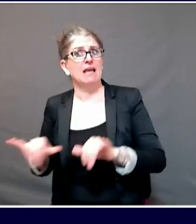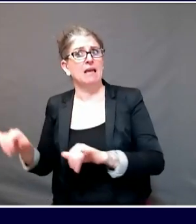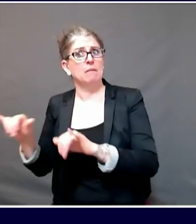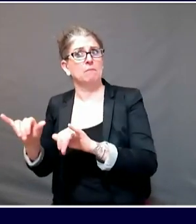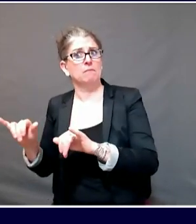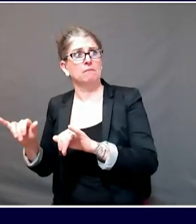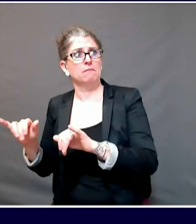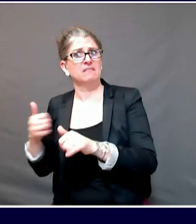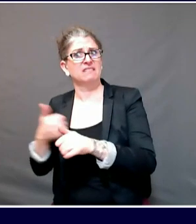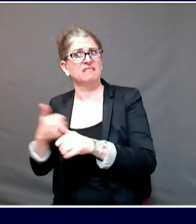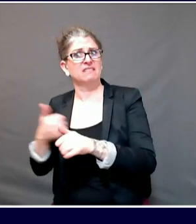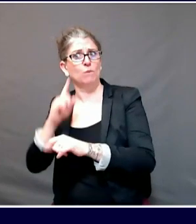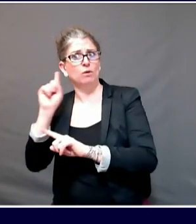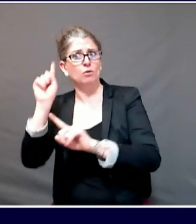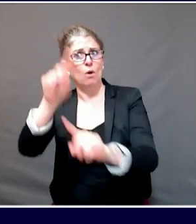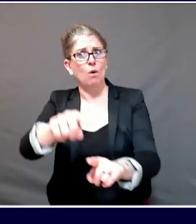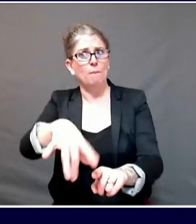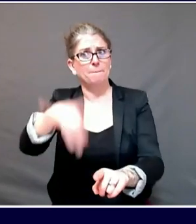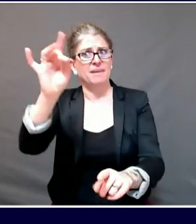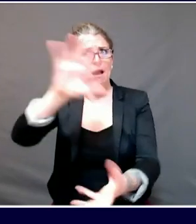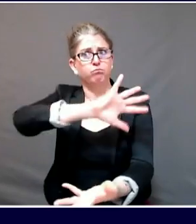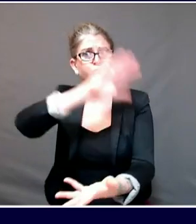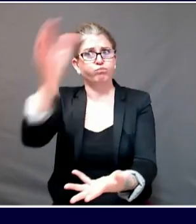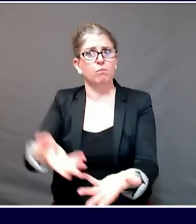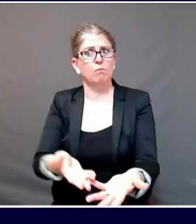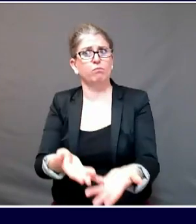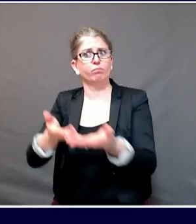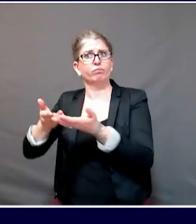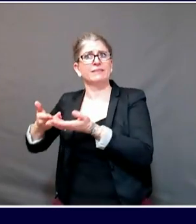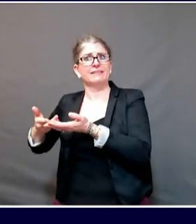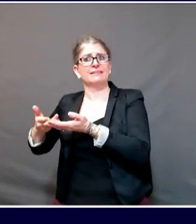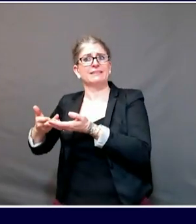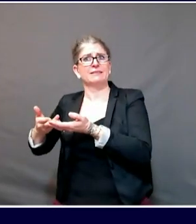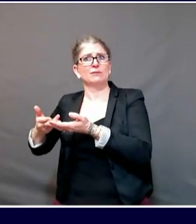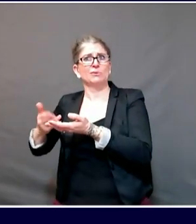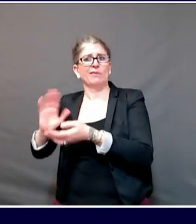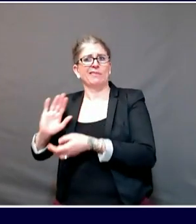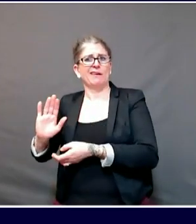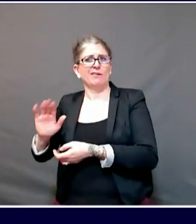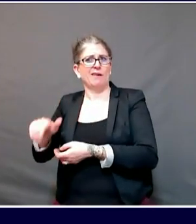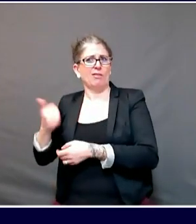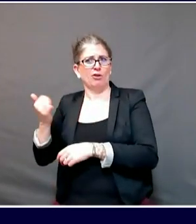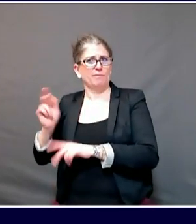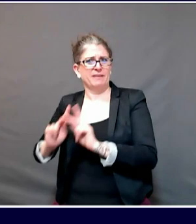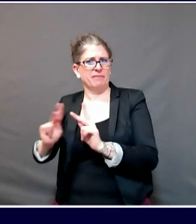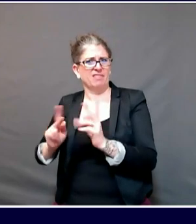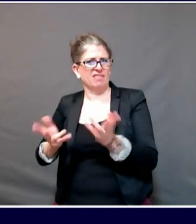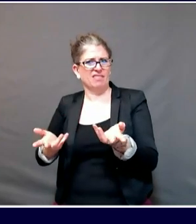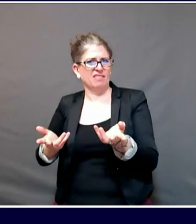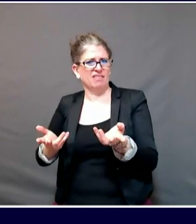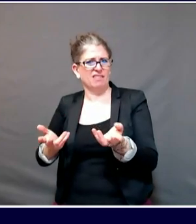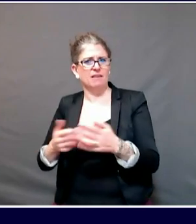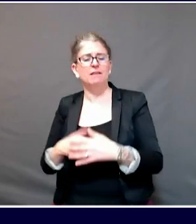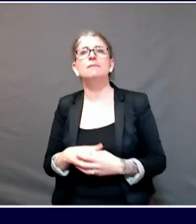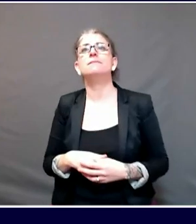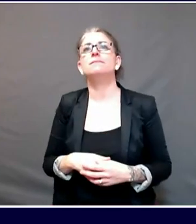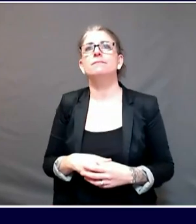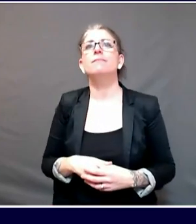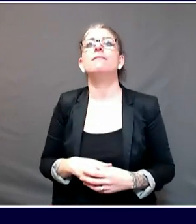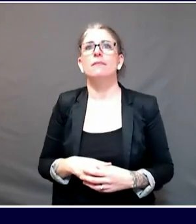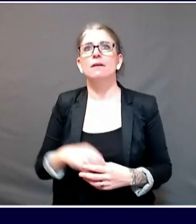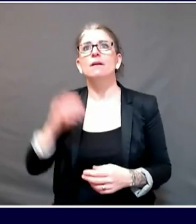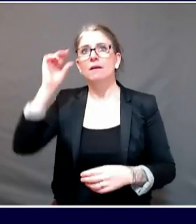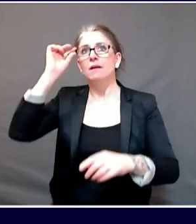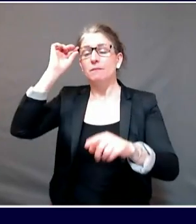diseases. The hope is that by focusing on, say, frontline healthcare providers, as well as nursing